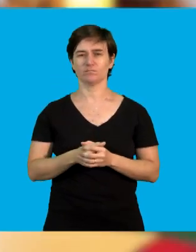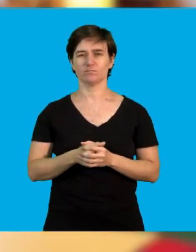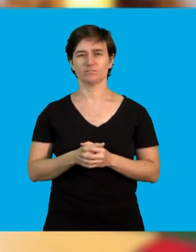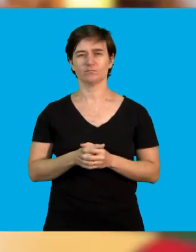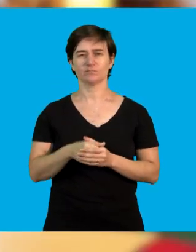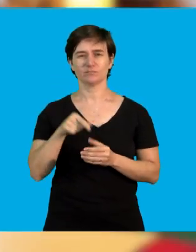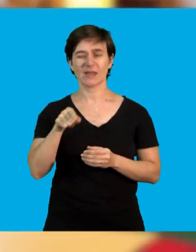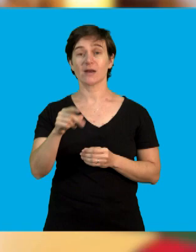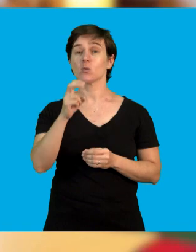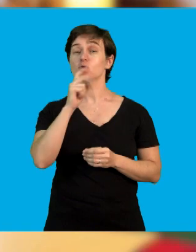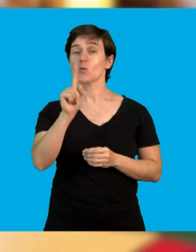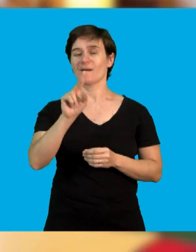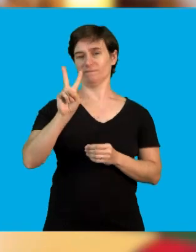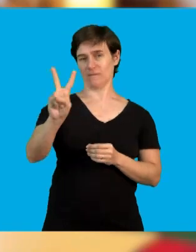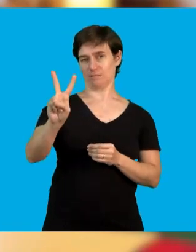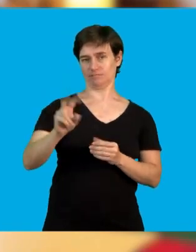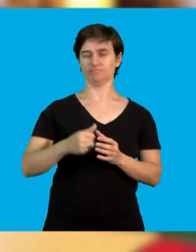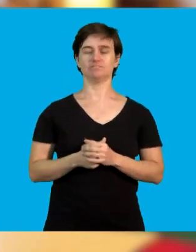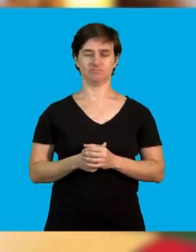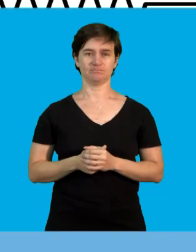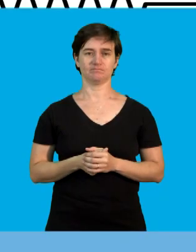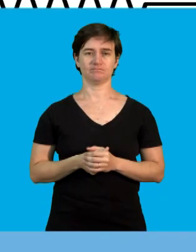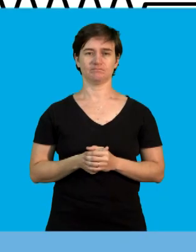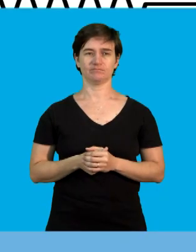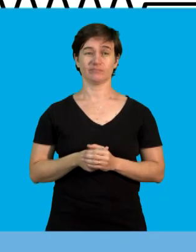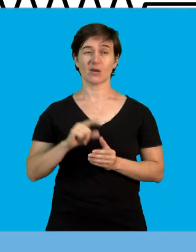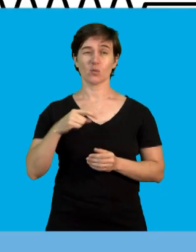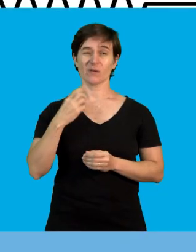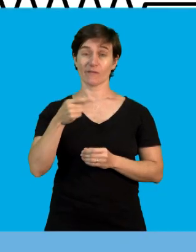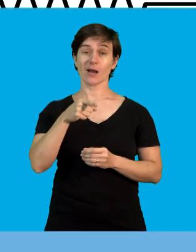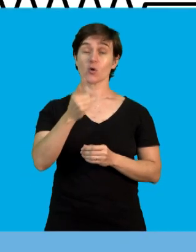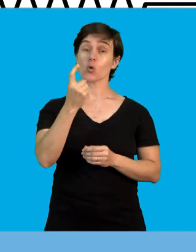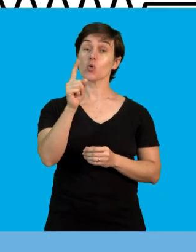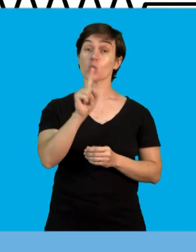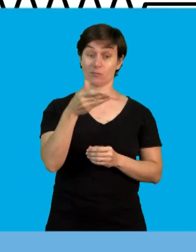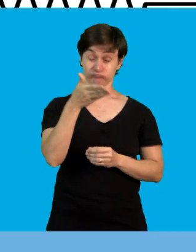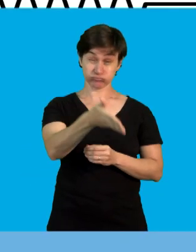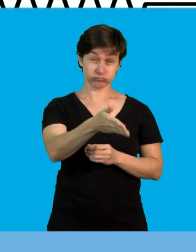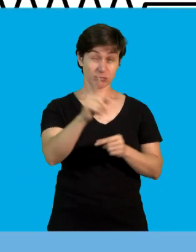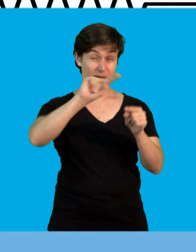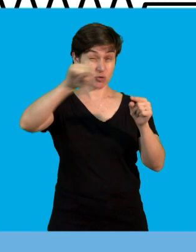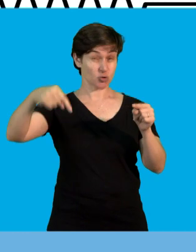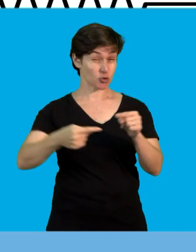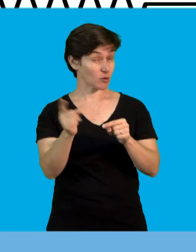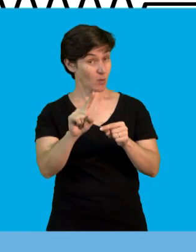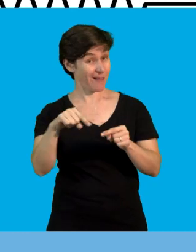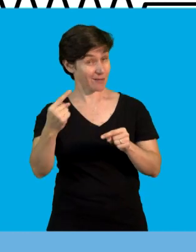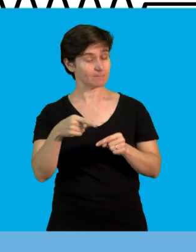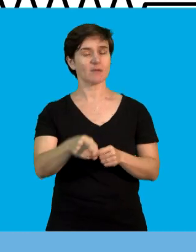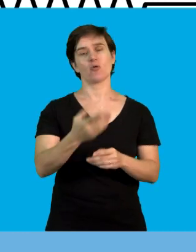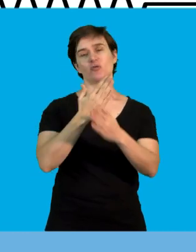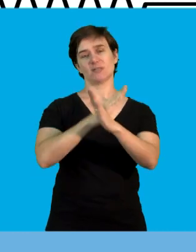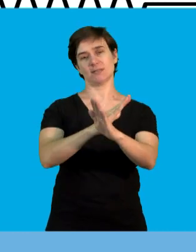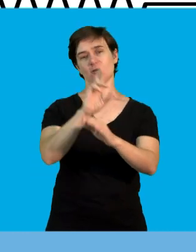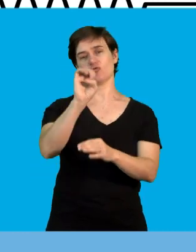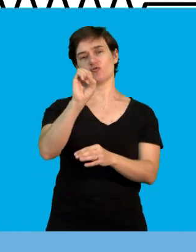in volts, and the unit is V. We also find a resistor in an electric circuit. So a resistor is a